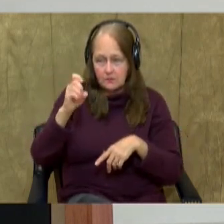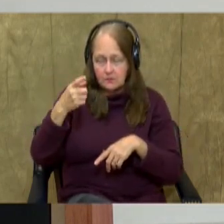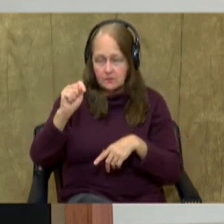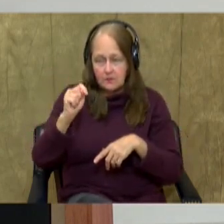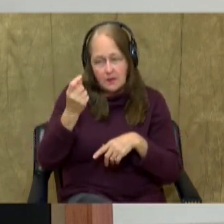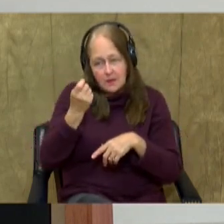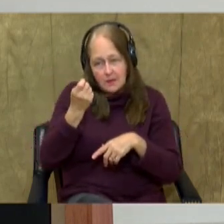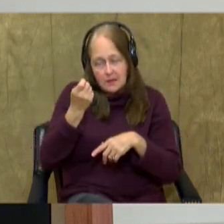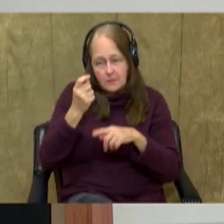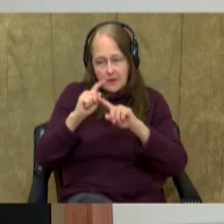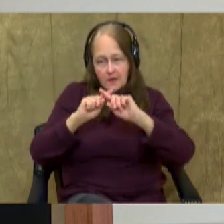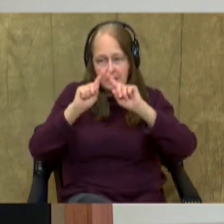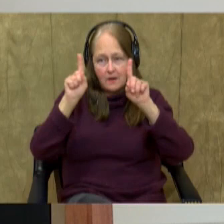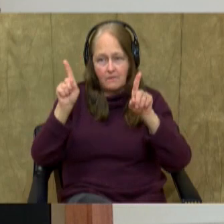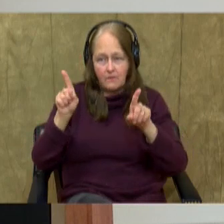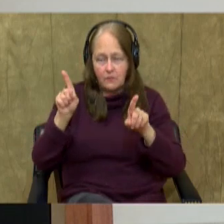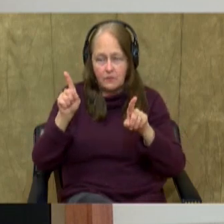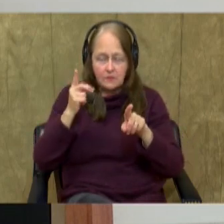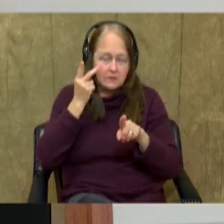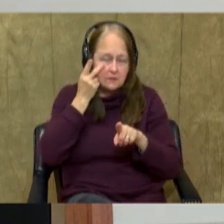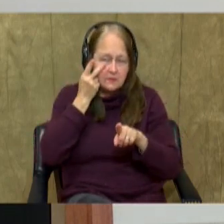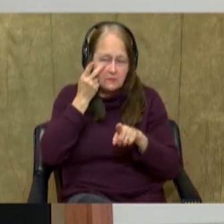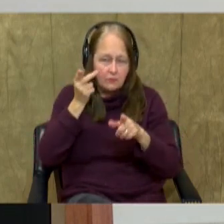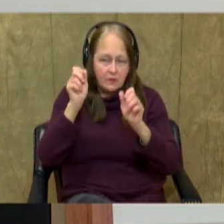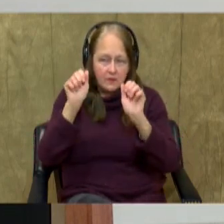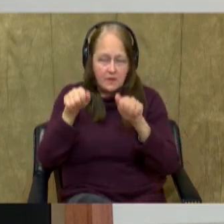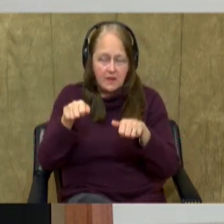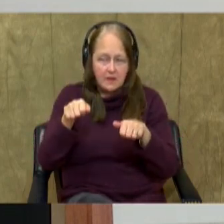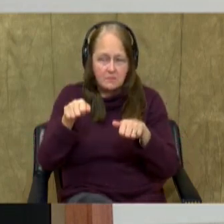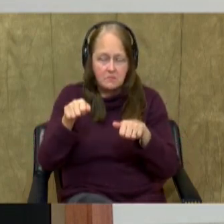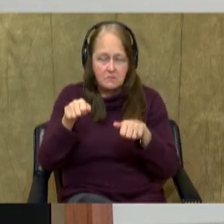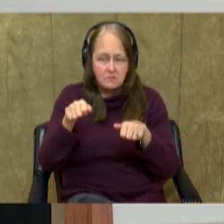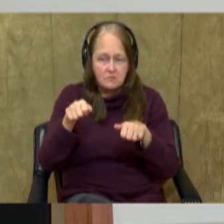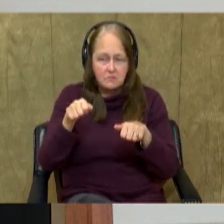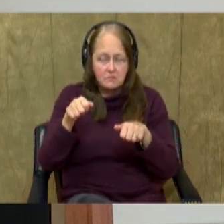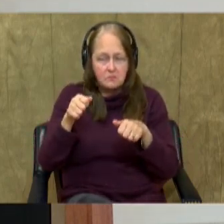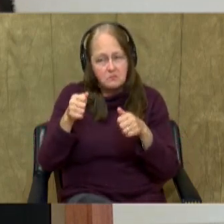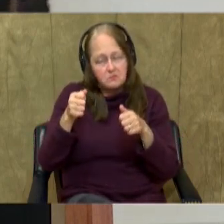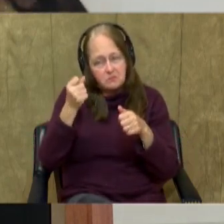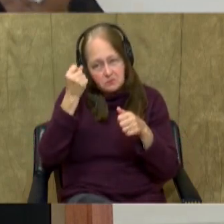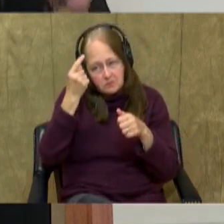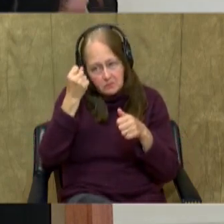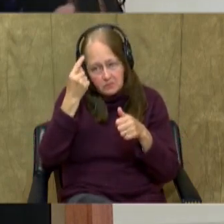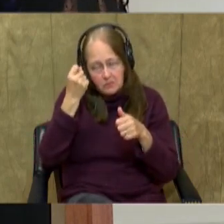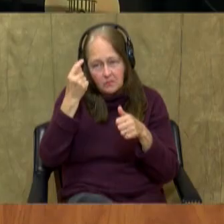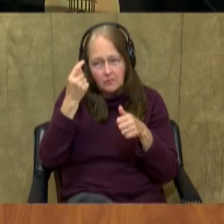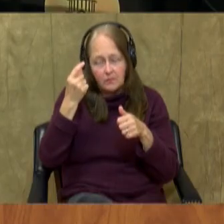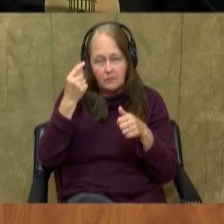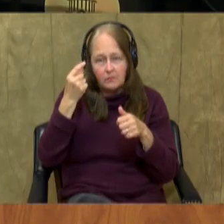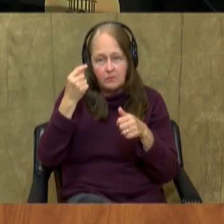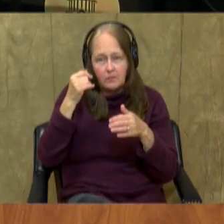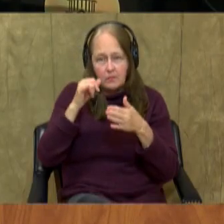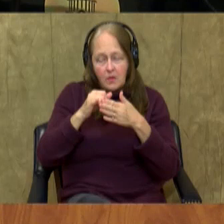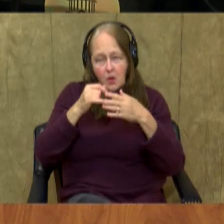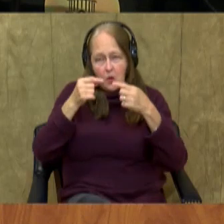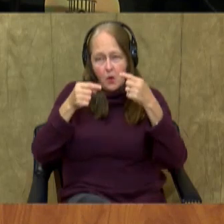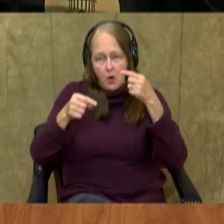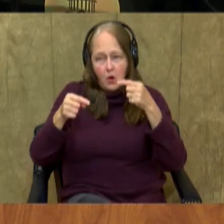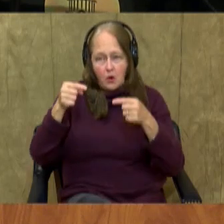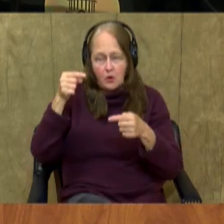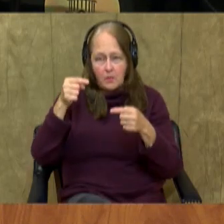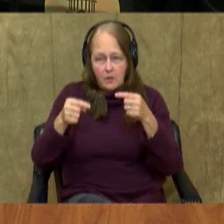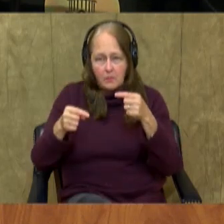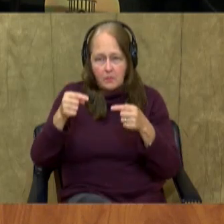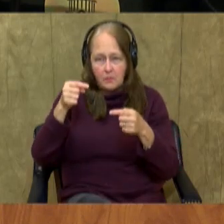something a little bit different. See if you can take a stab at it. So we're looking at the argument. What is